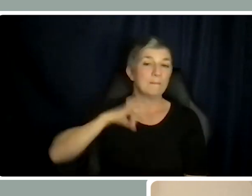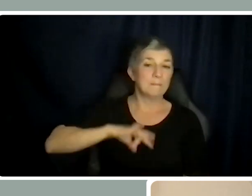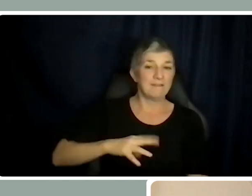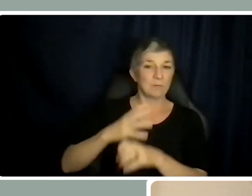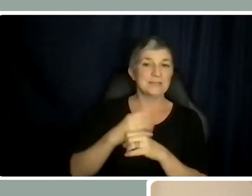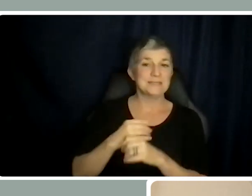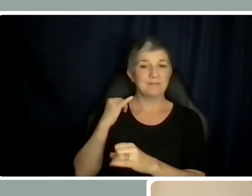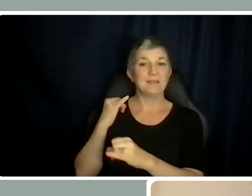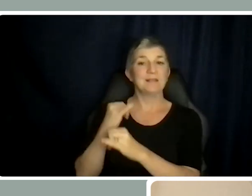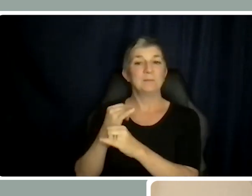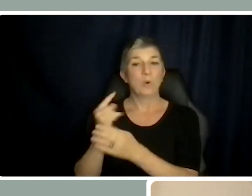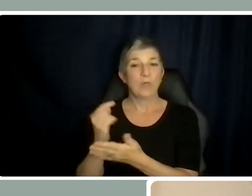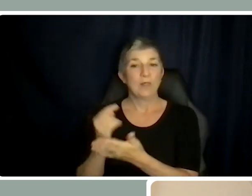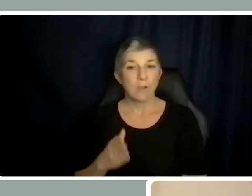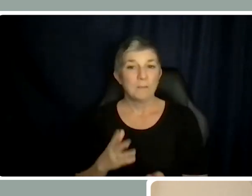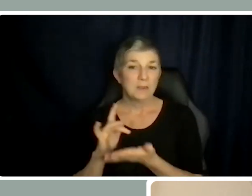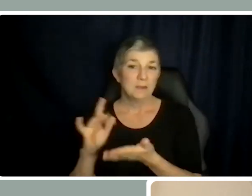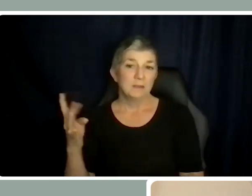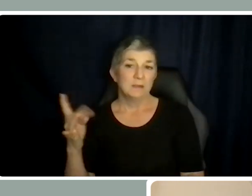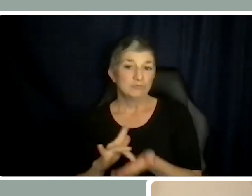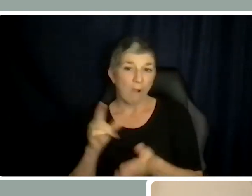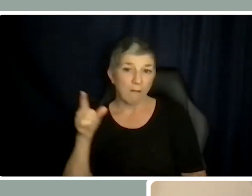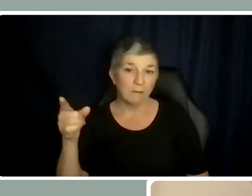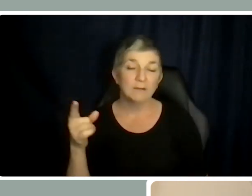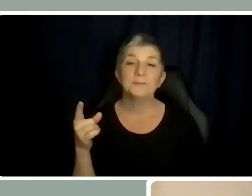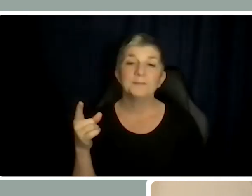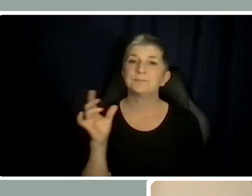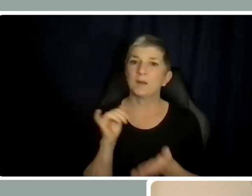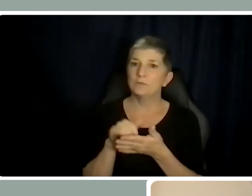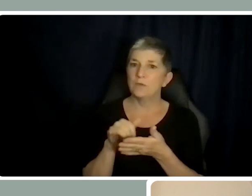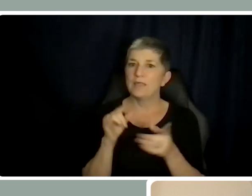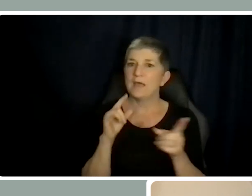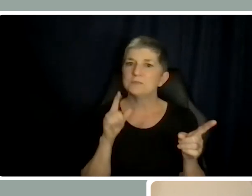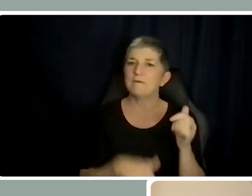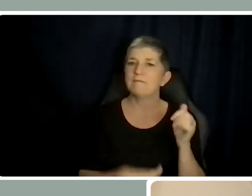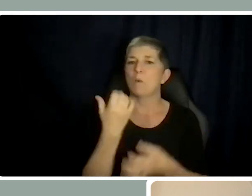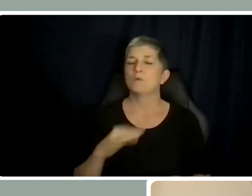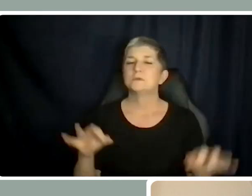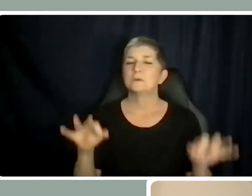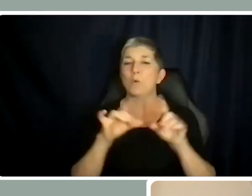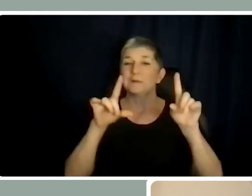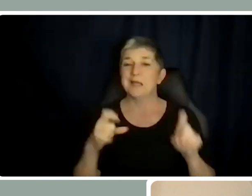drug for those women. So that was sort of one of the most important